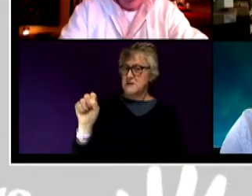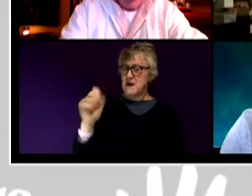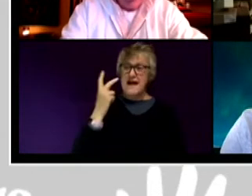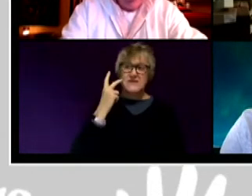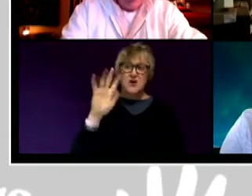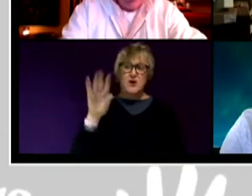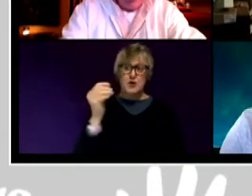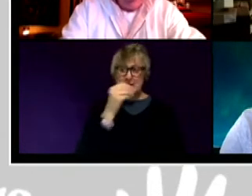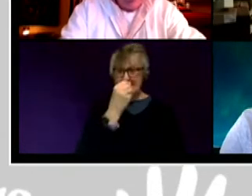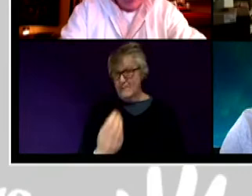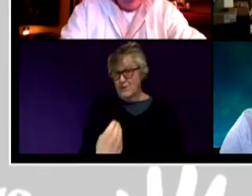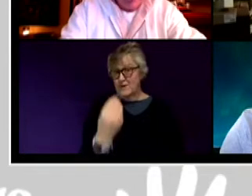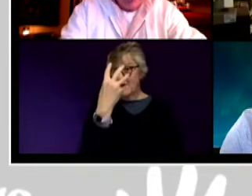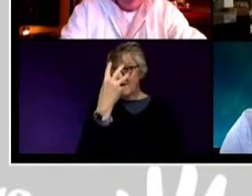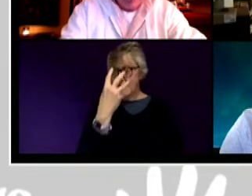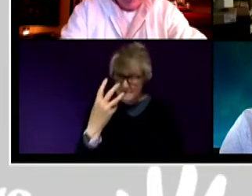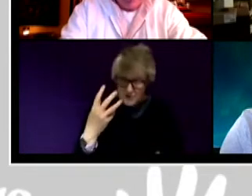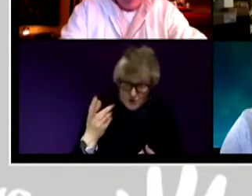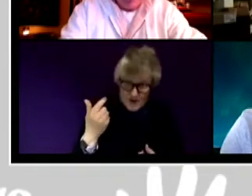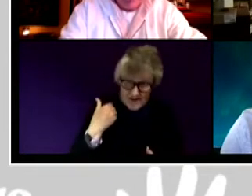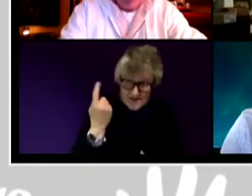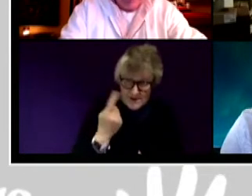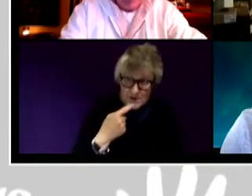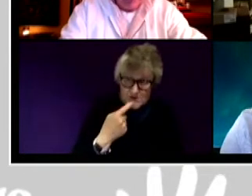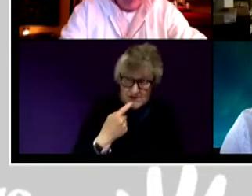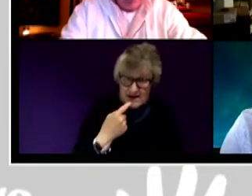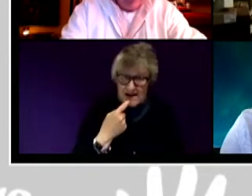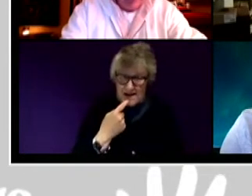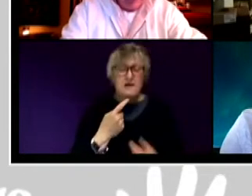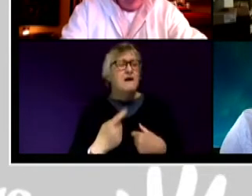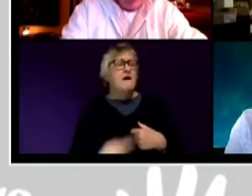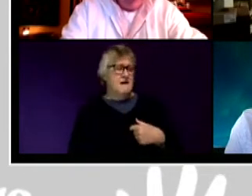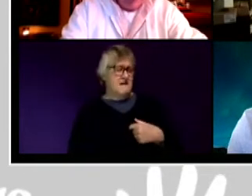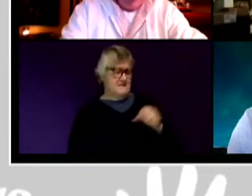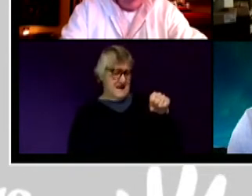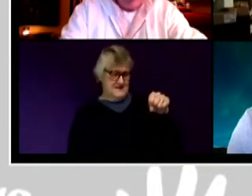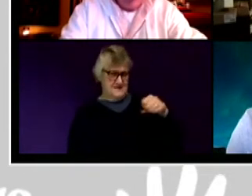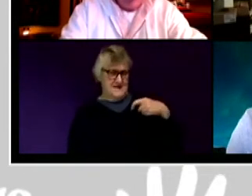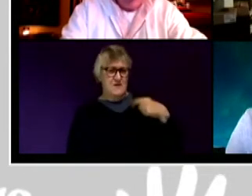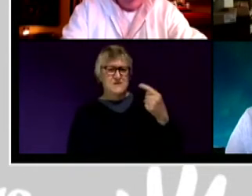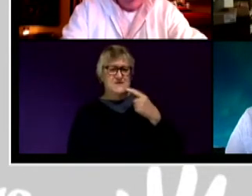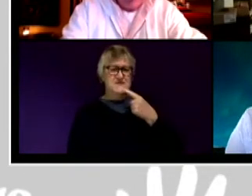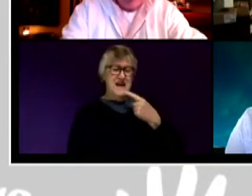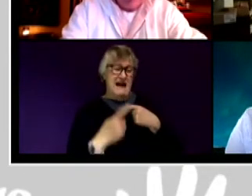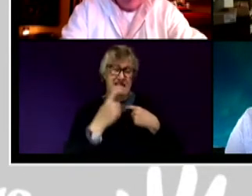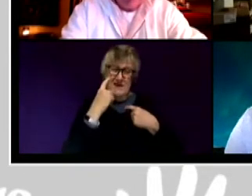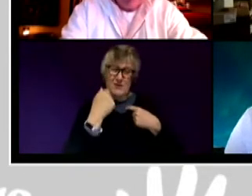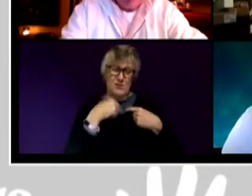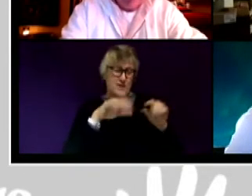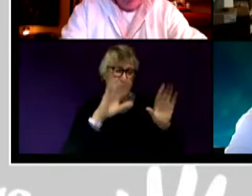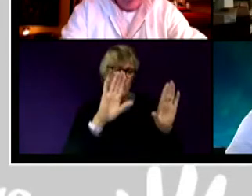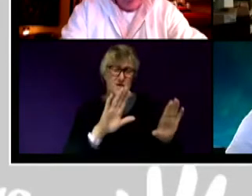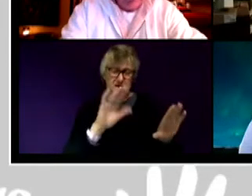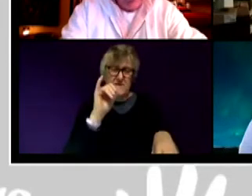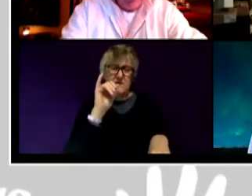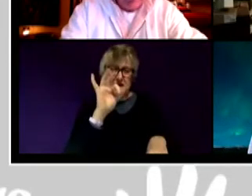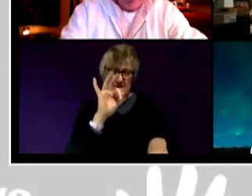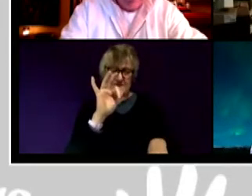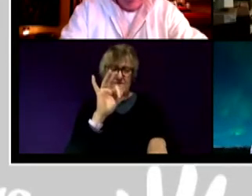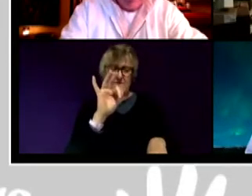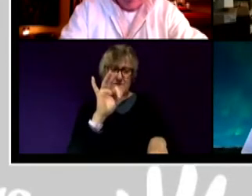I just wanted to say yes. I think it would be wonderful if the public heard from the mayor at the PCCEP